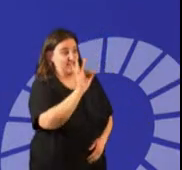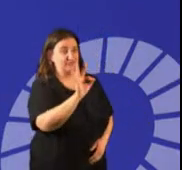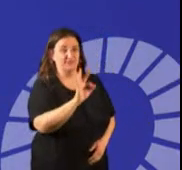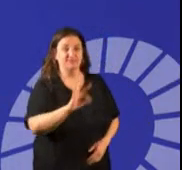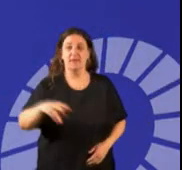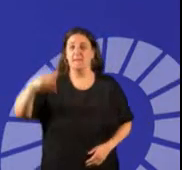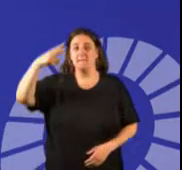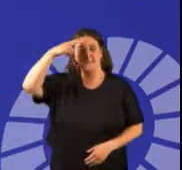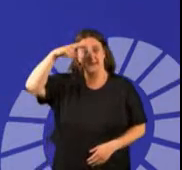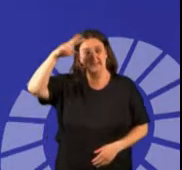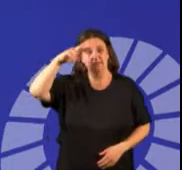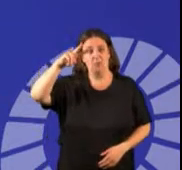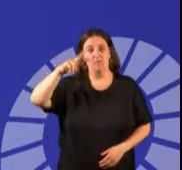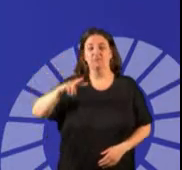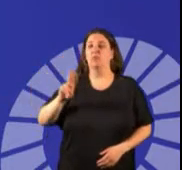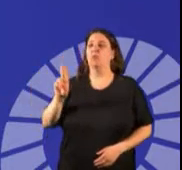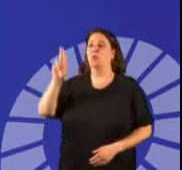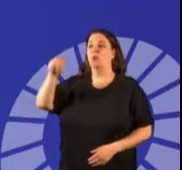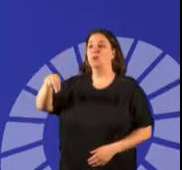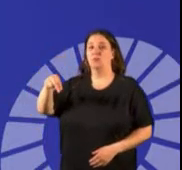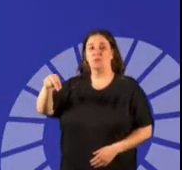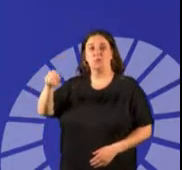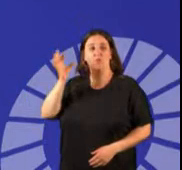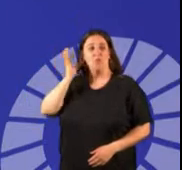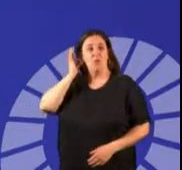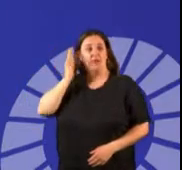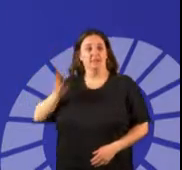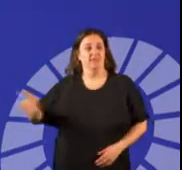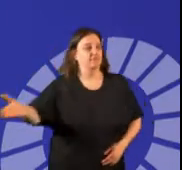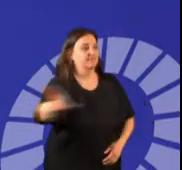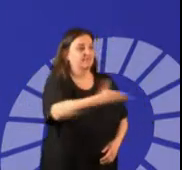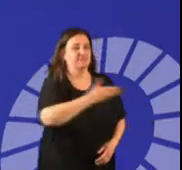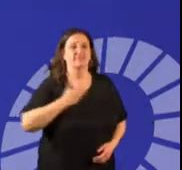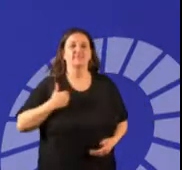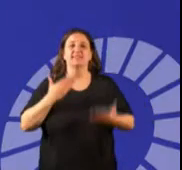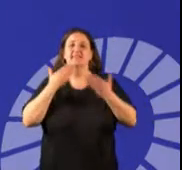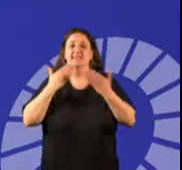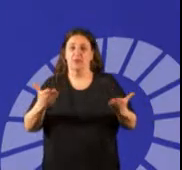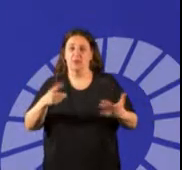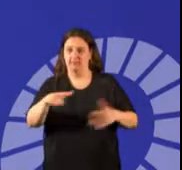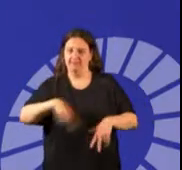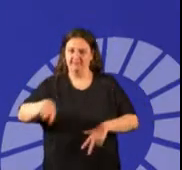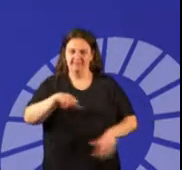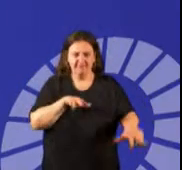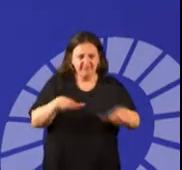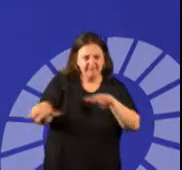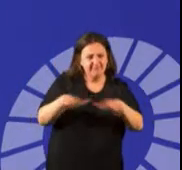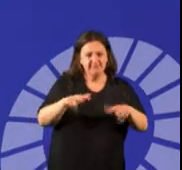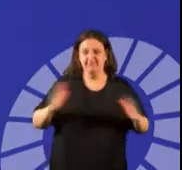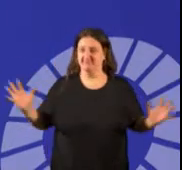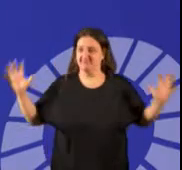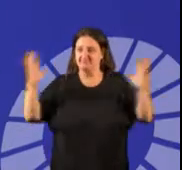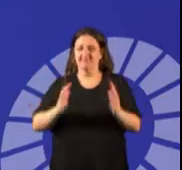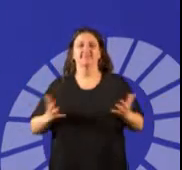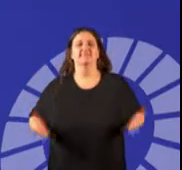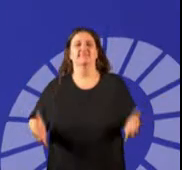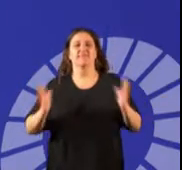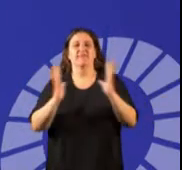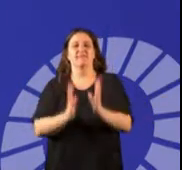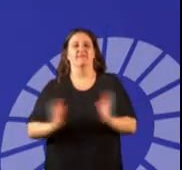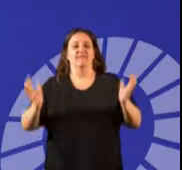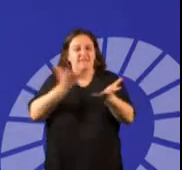Women. Thank you for having organized this forum. We are here because we all have the